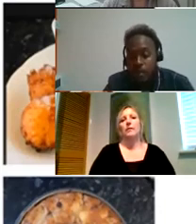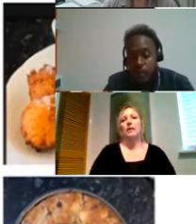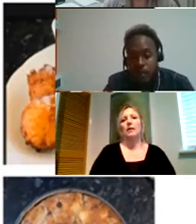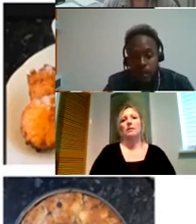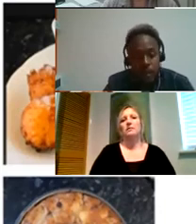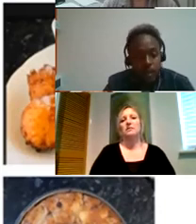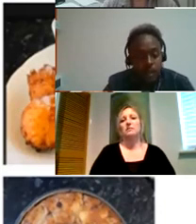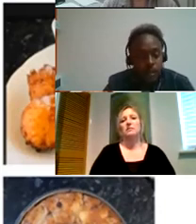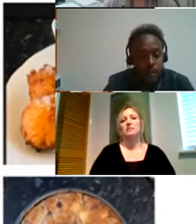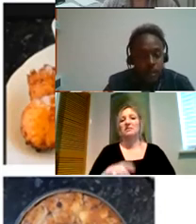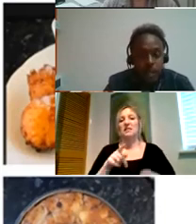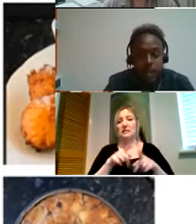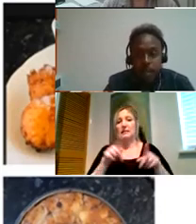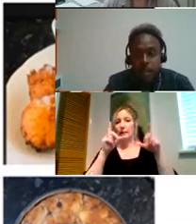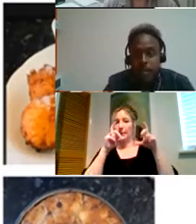are some of the